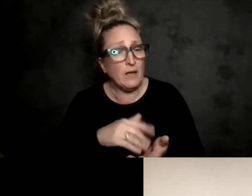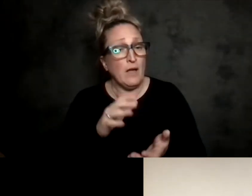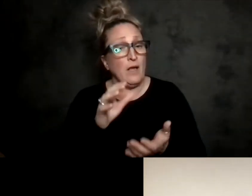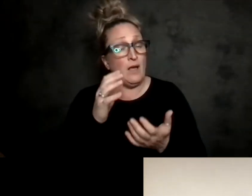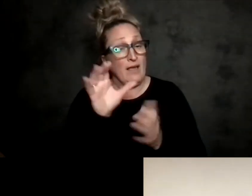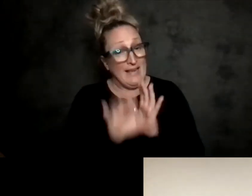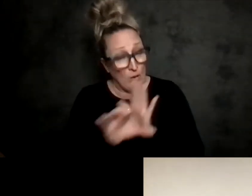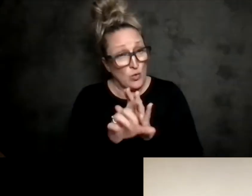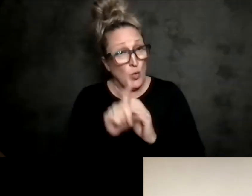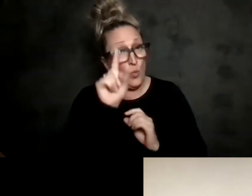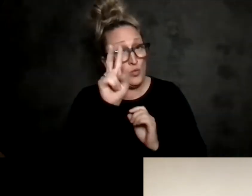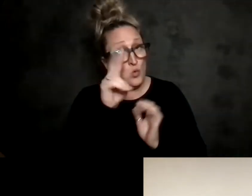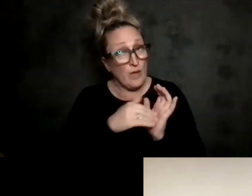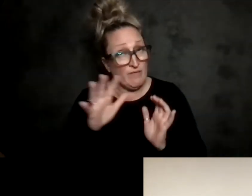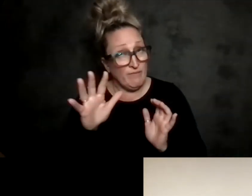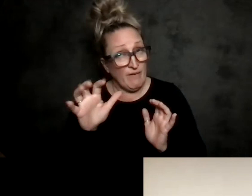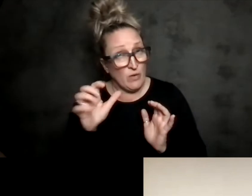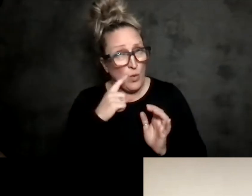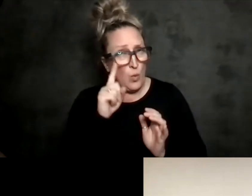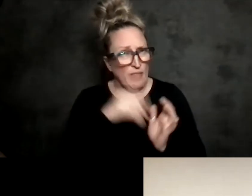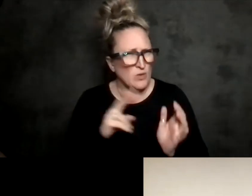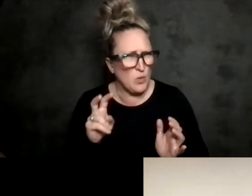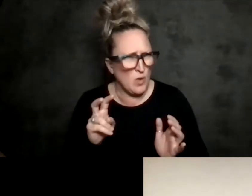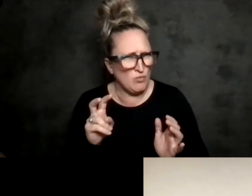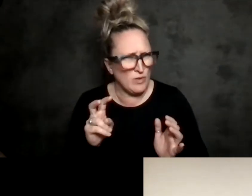limit 2,400 characters or 1,200 characters?